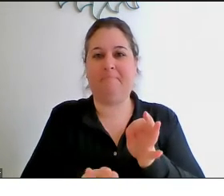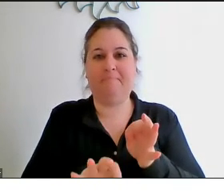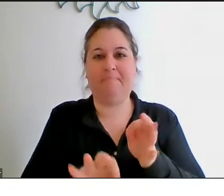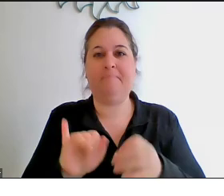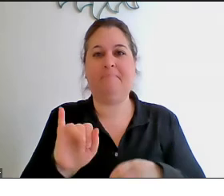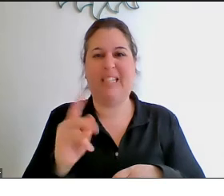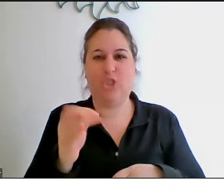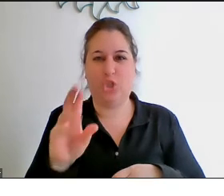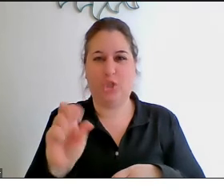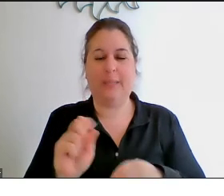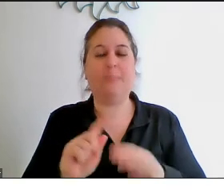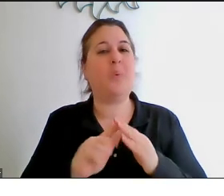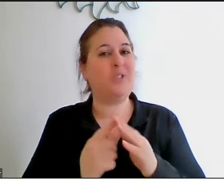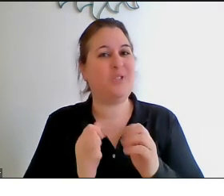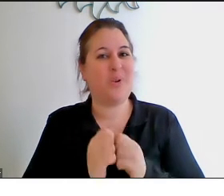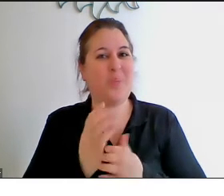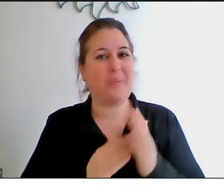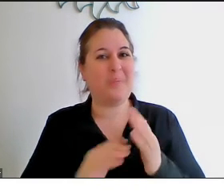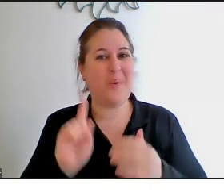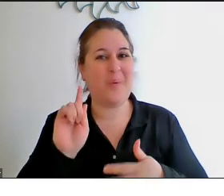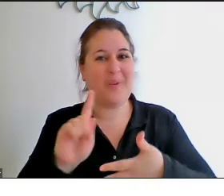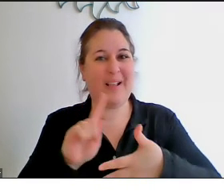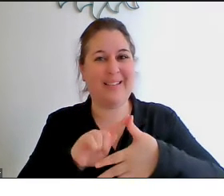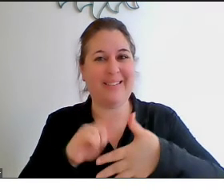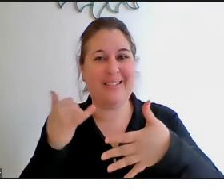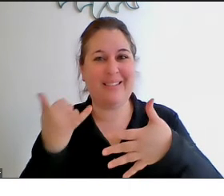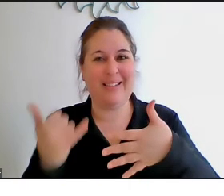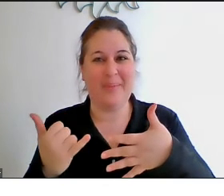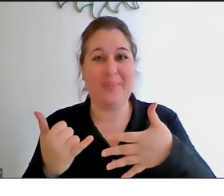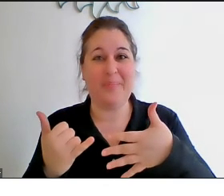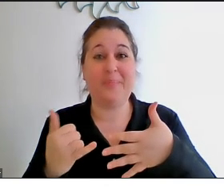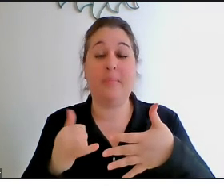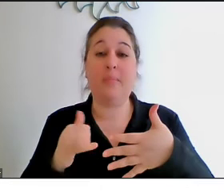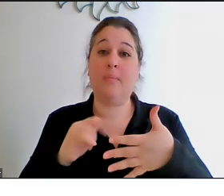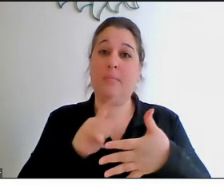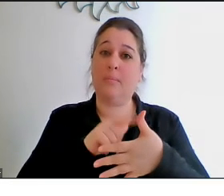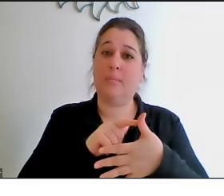1, adding and subtracting integers on a number line.